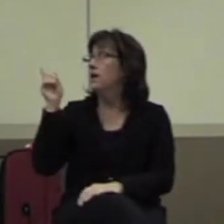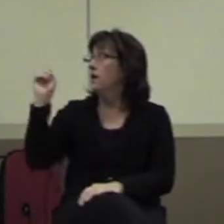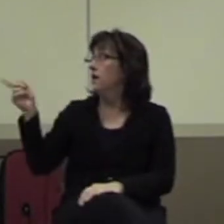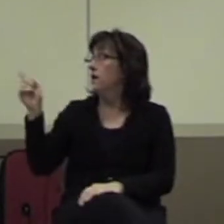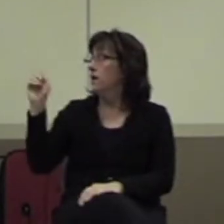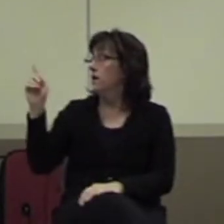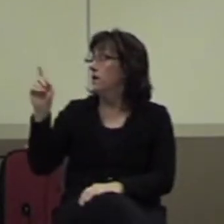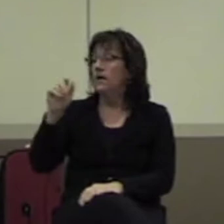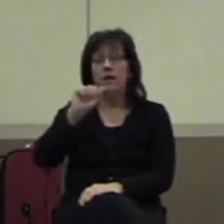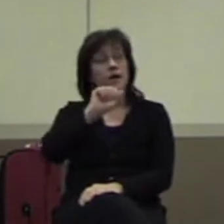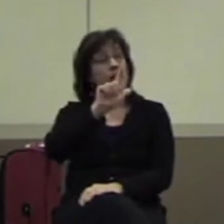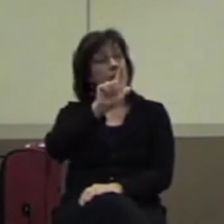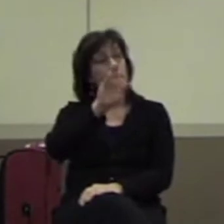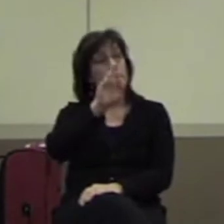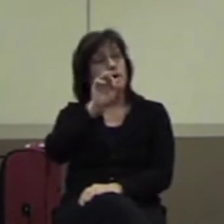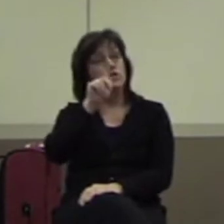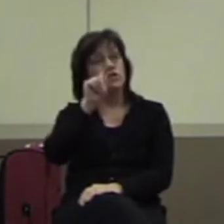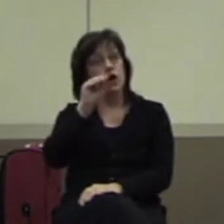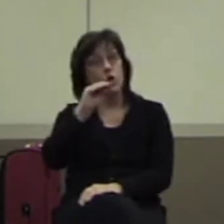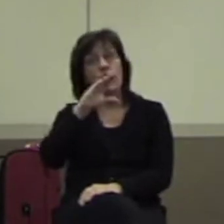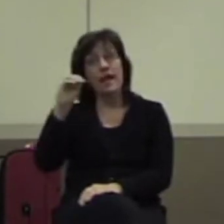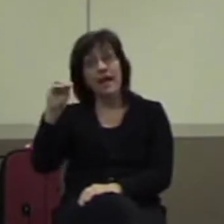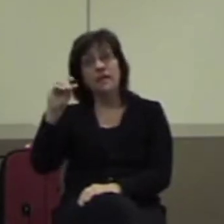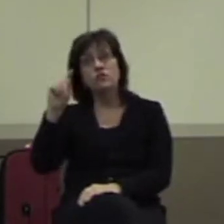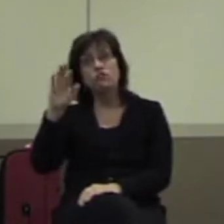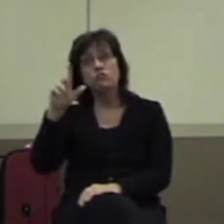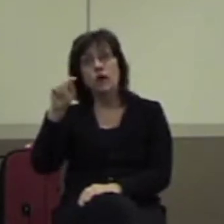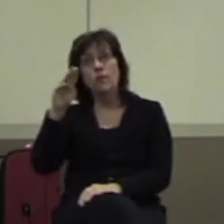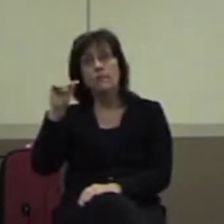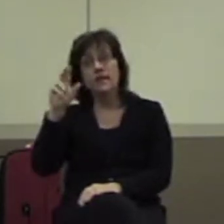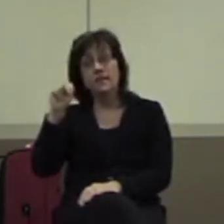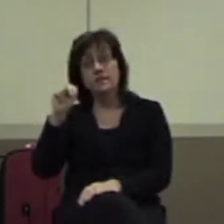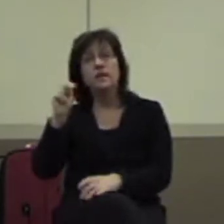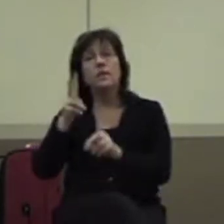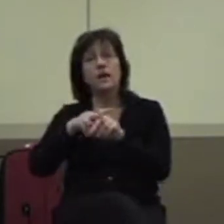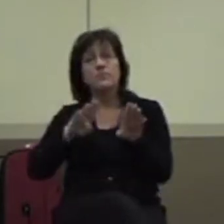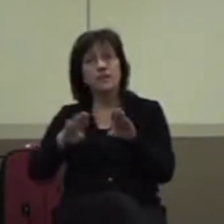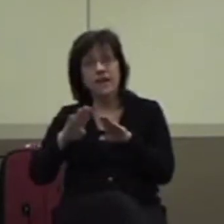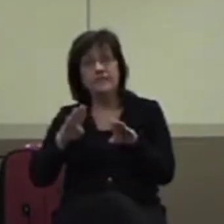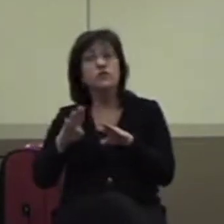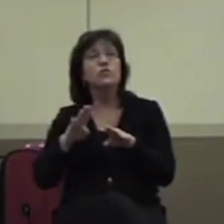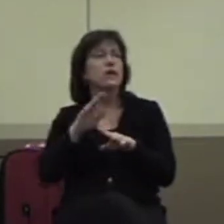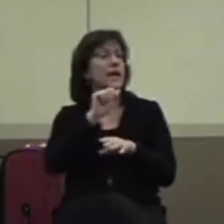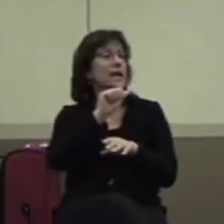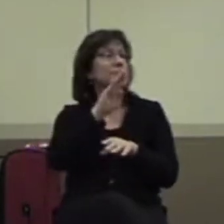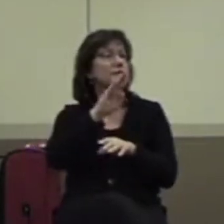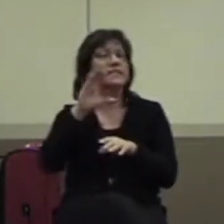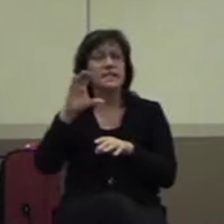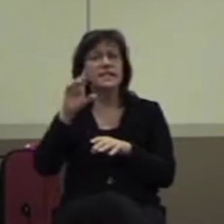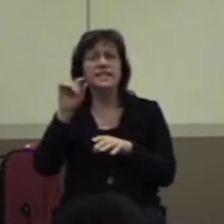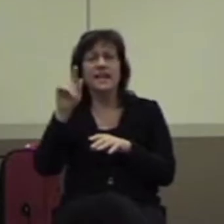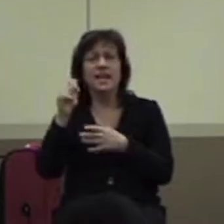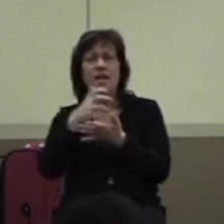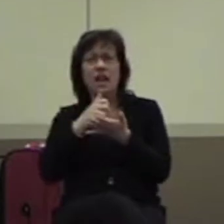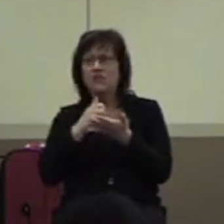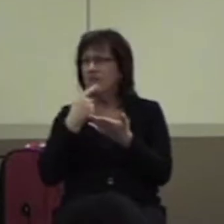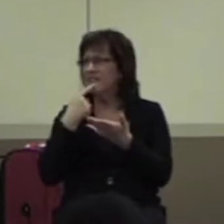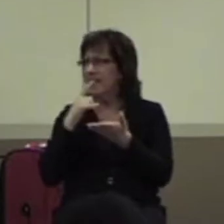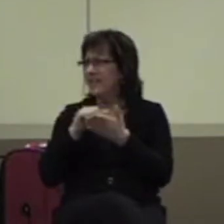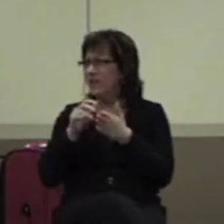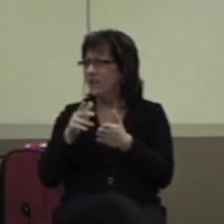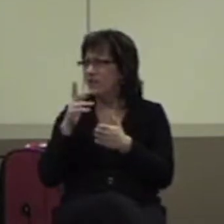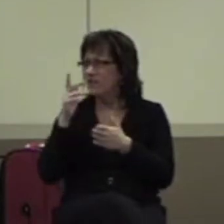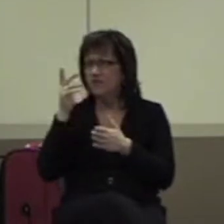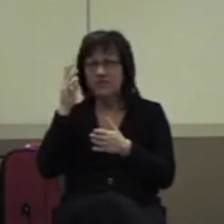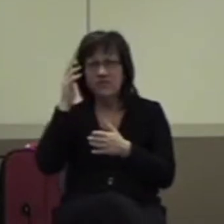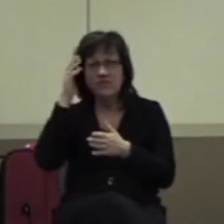On Alberto and Troutman's Applied Behavior Analysis for Classroom Teachers ABC data collection, if I say it that